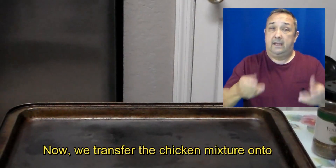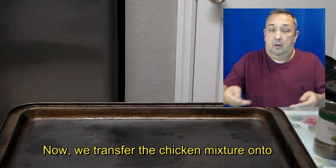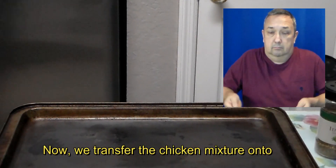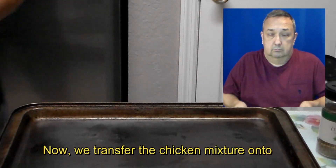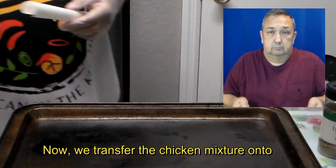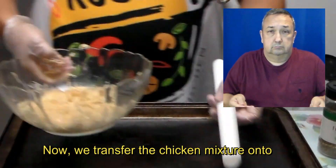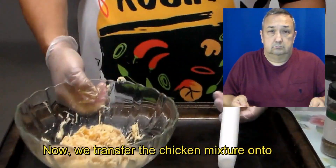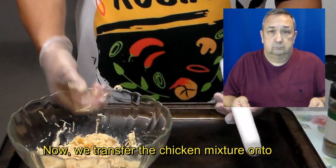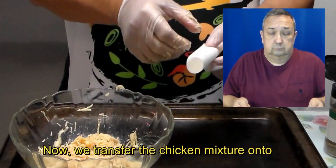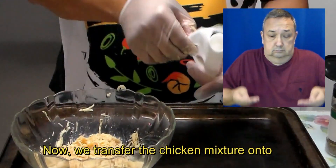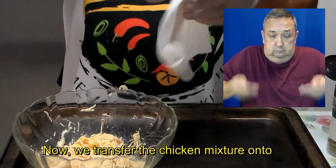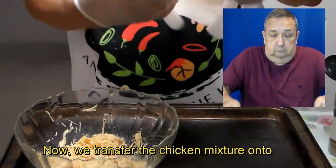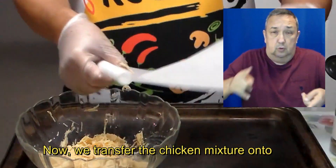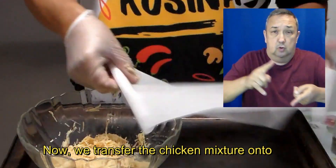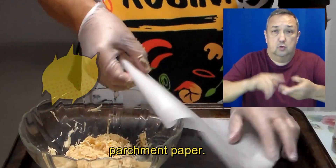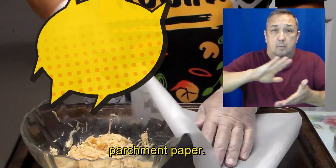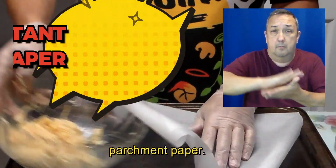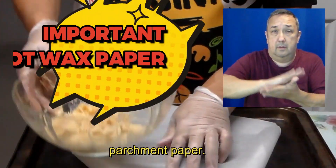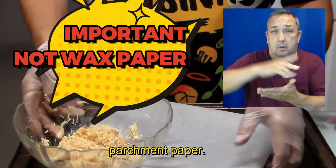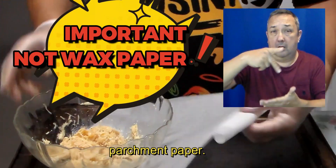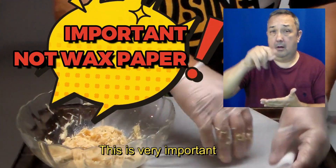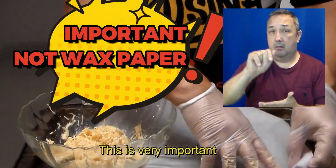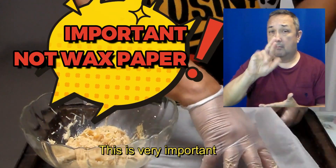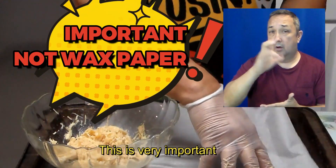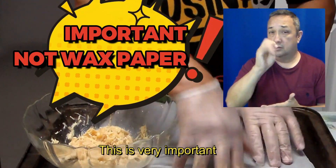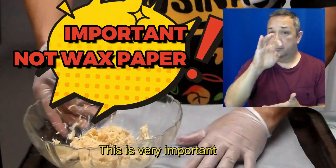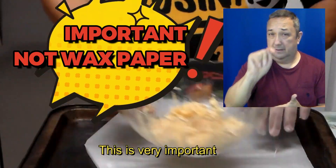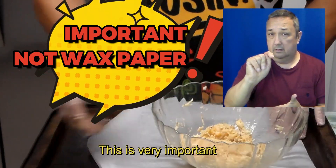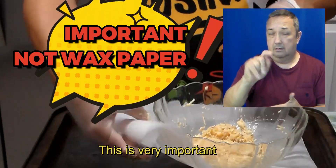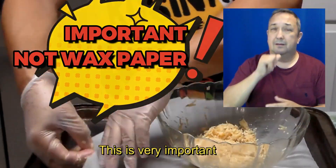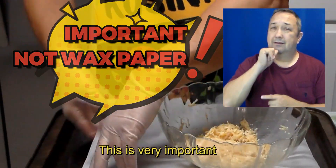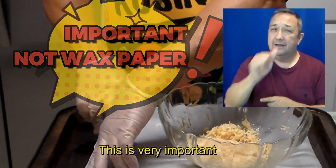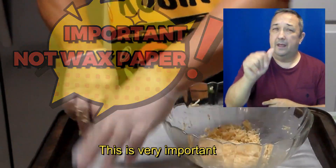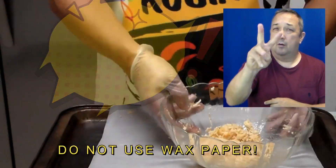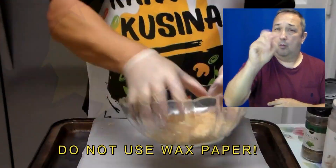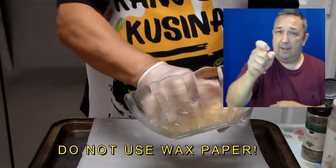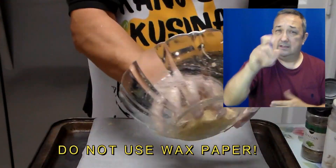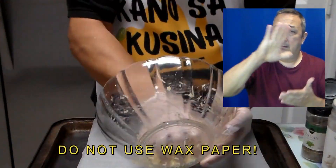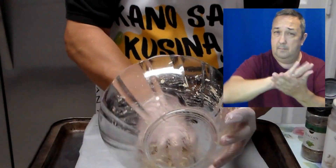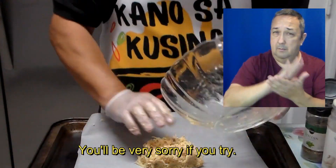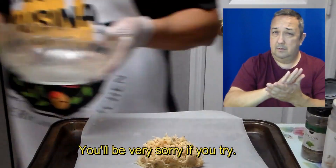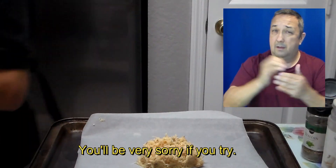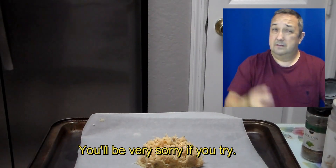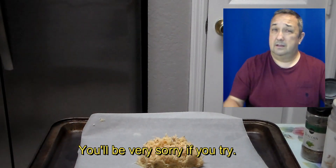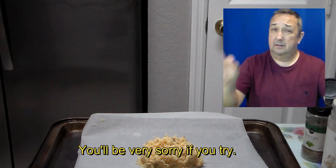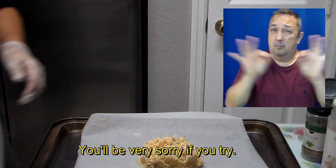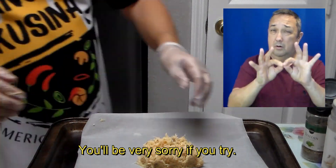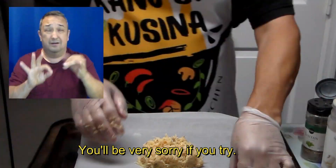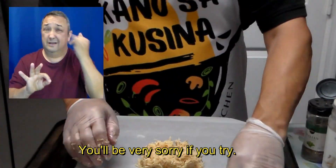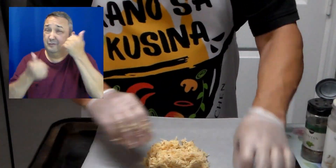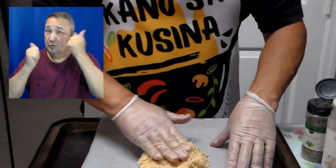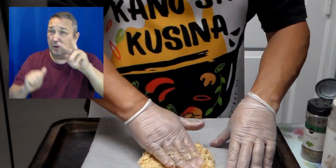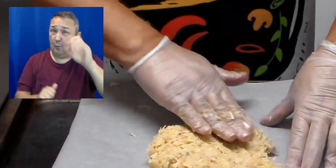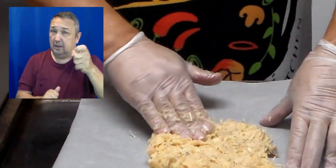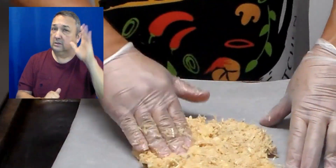Now we transfer the chicken mixture onto parchment paper. This is very important. Do not use wax paper. You'll be very sorry